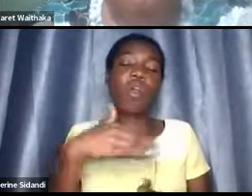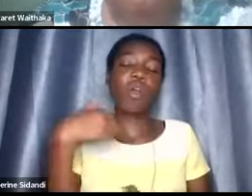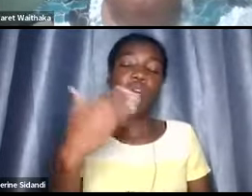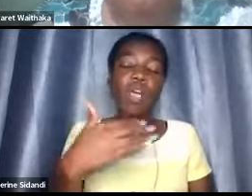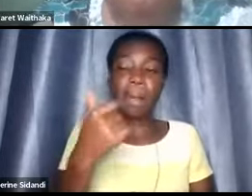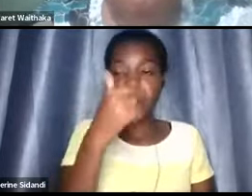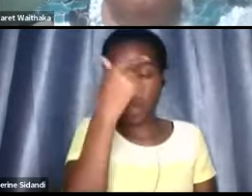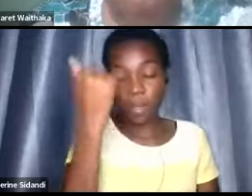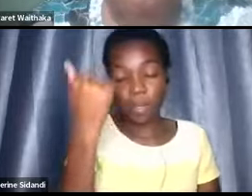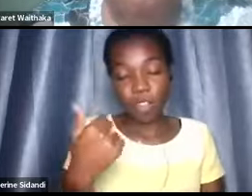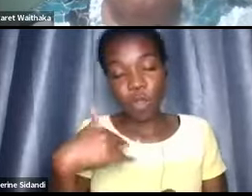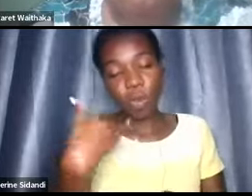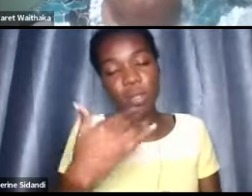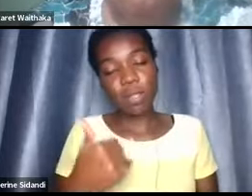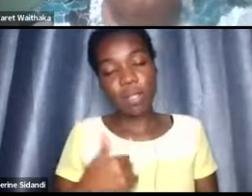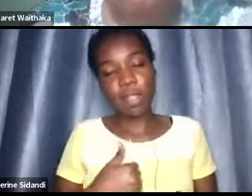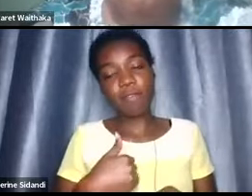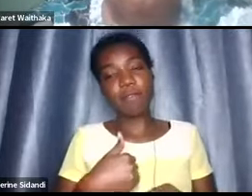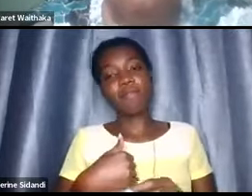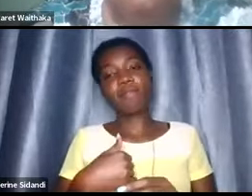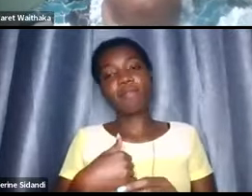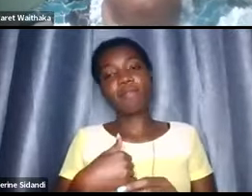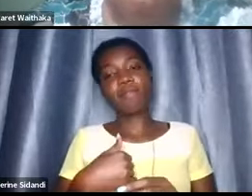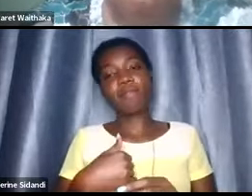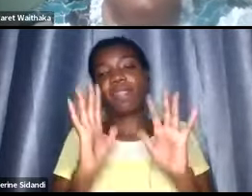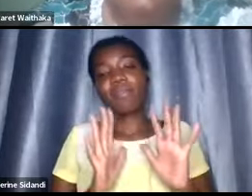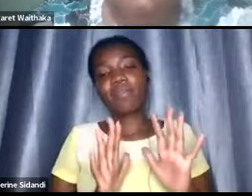have delicious, or what do we call them?